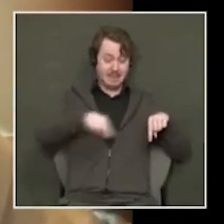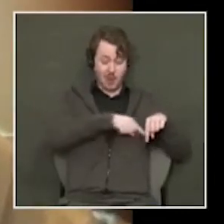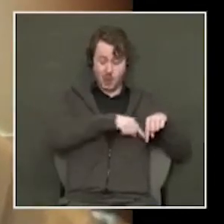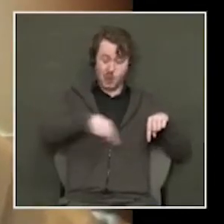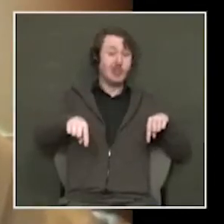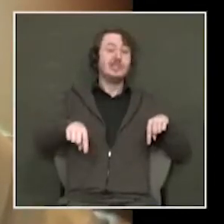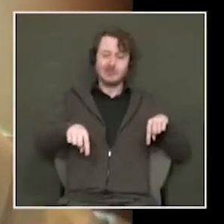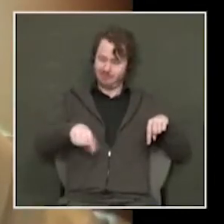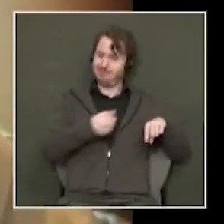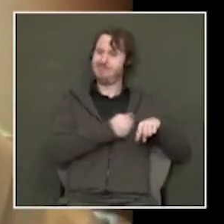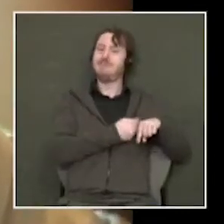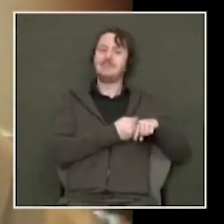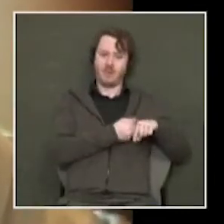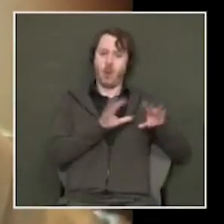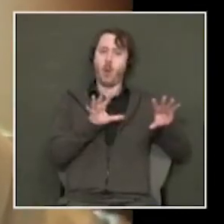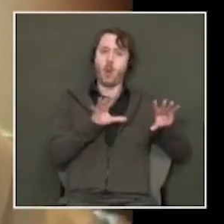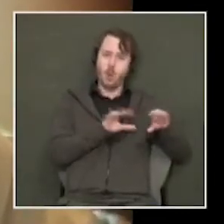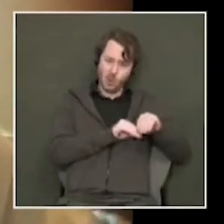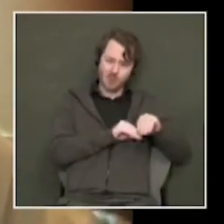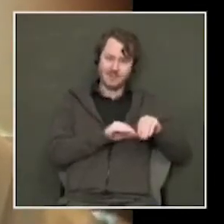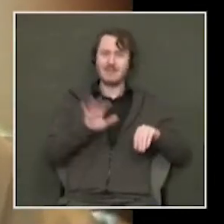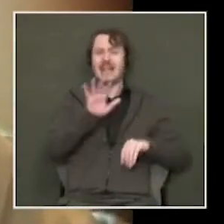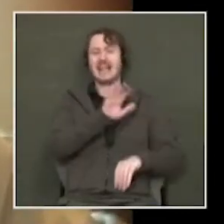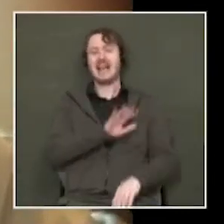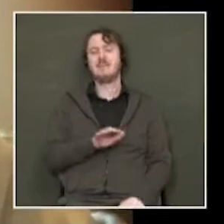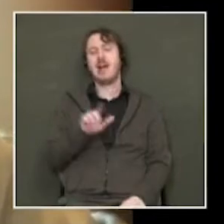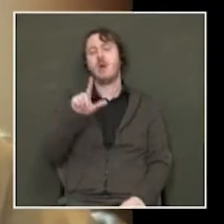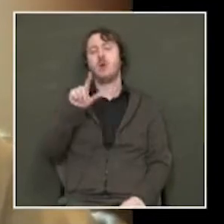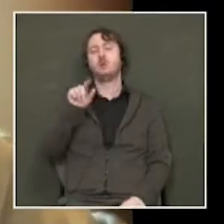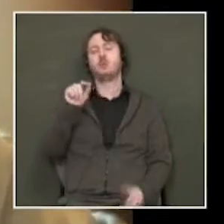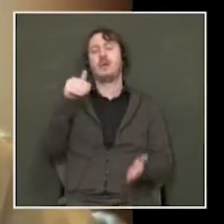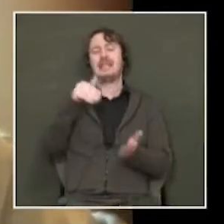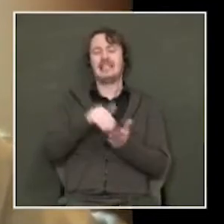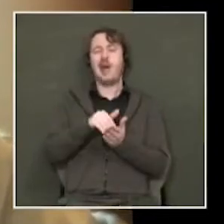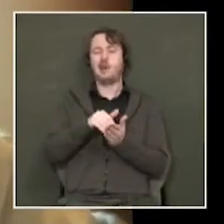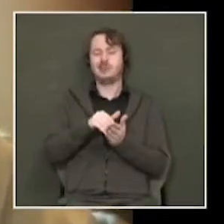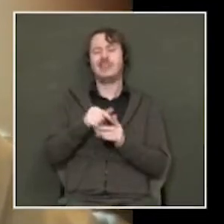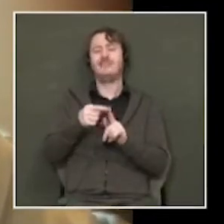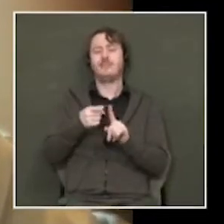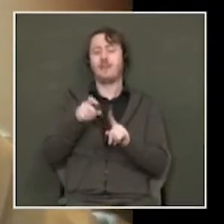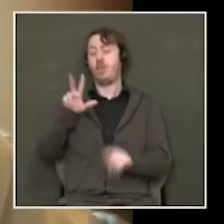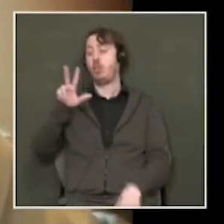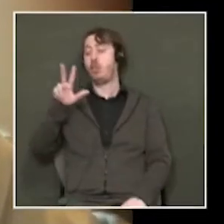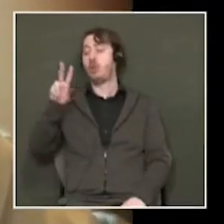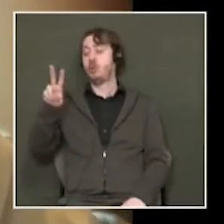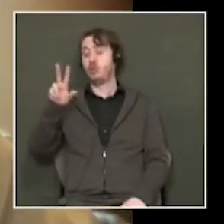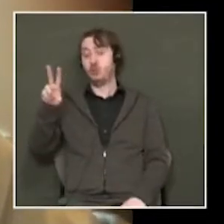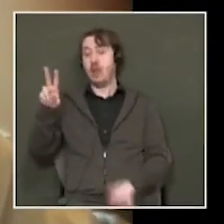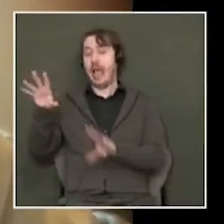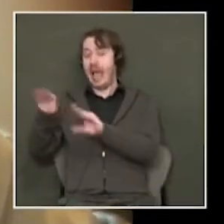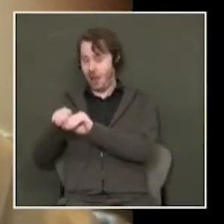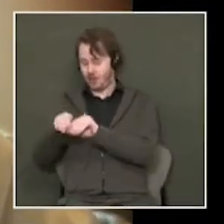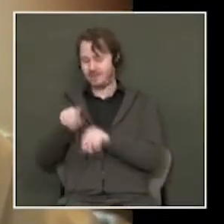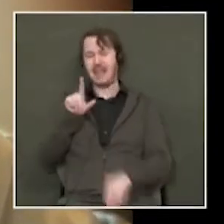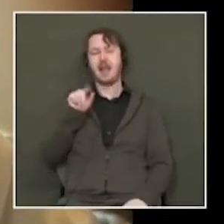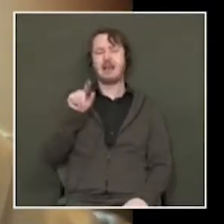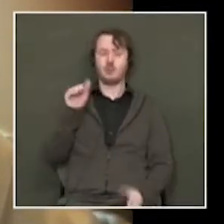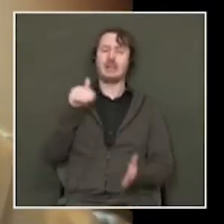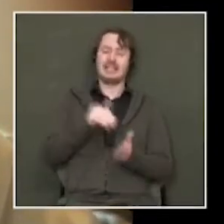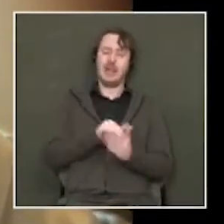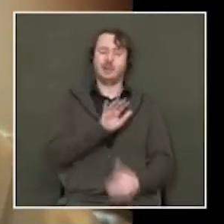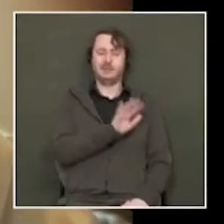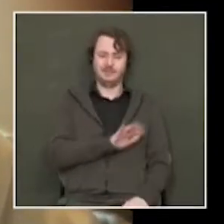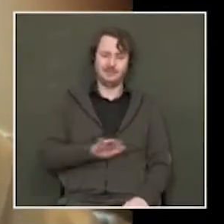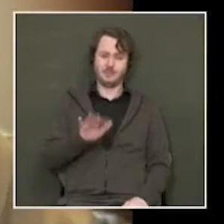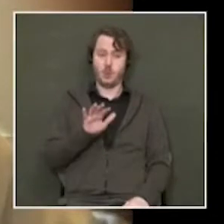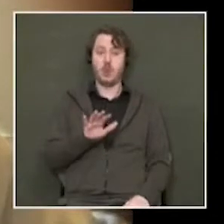So once we get, that's about 20,000 of the 32,000 customers that are out. So once we get those circuit level